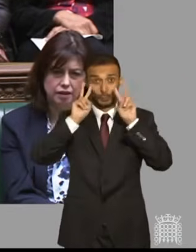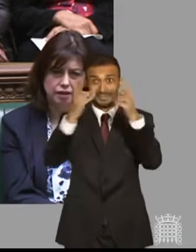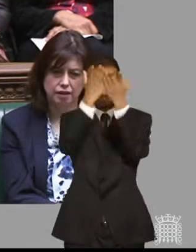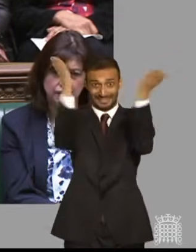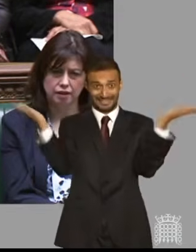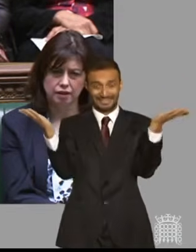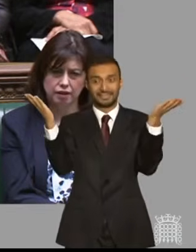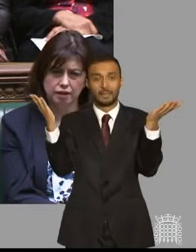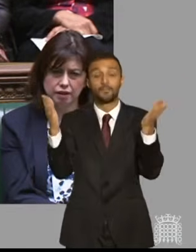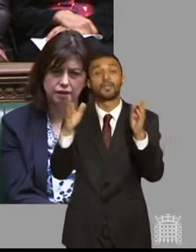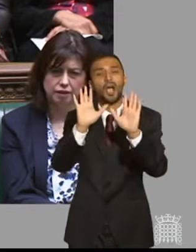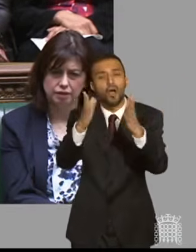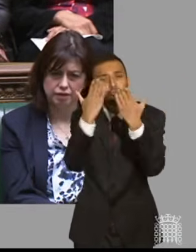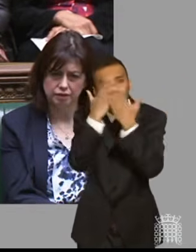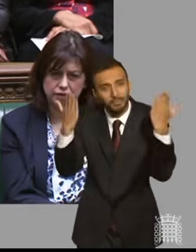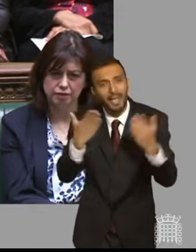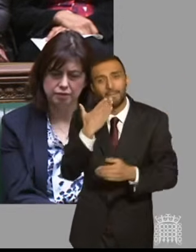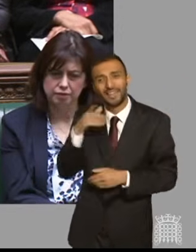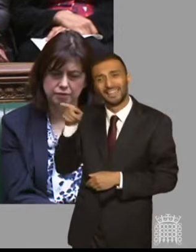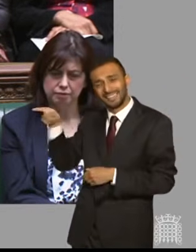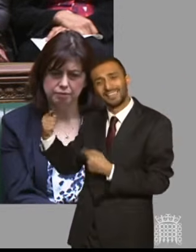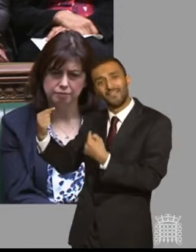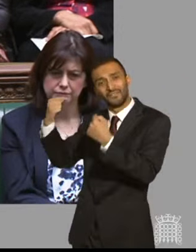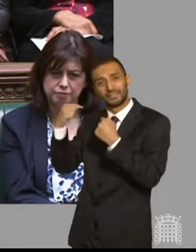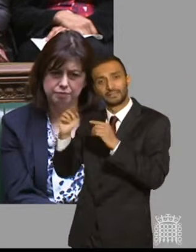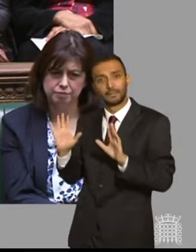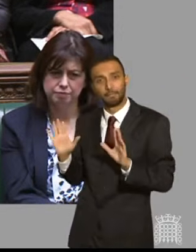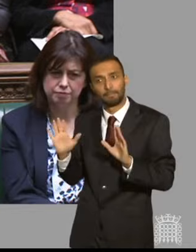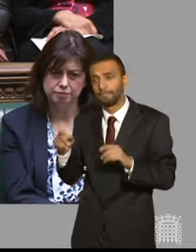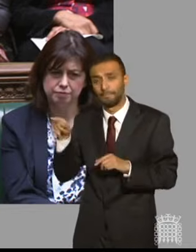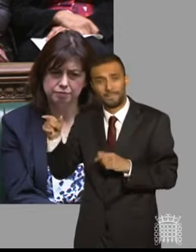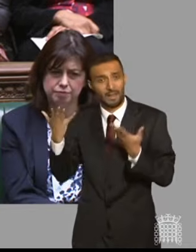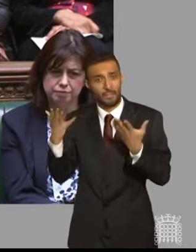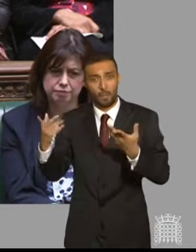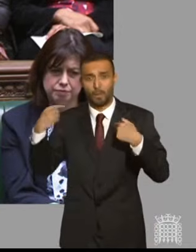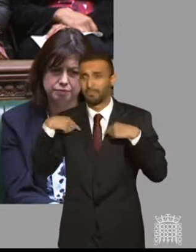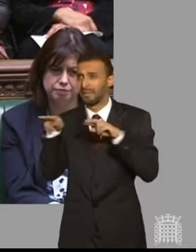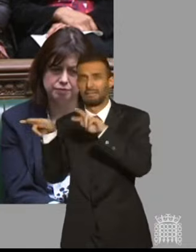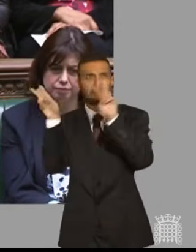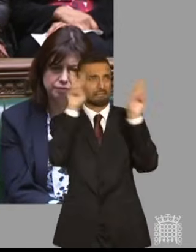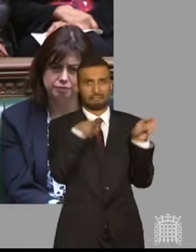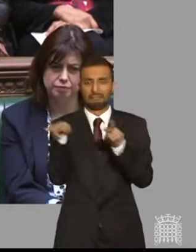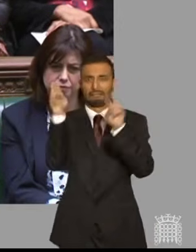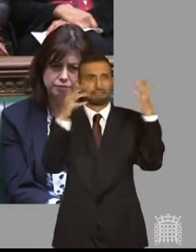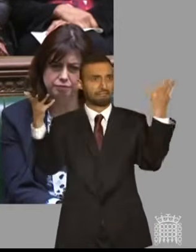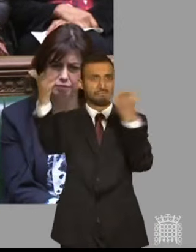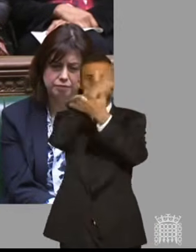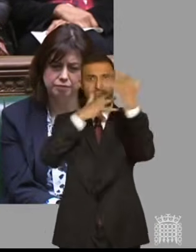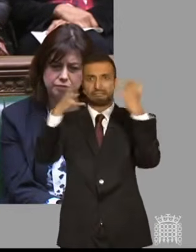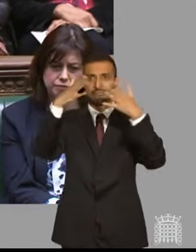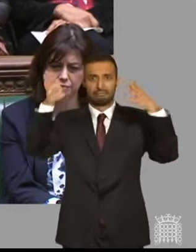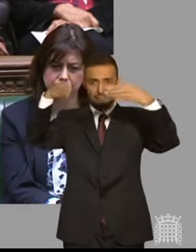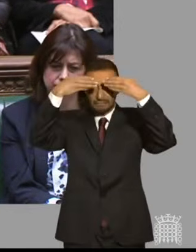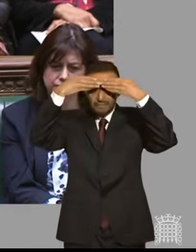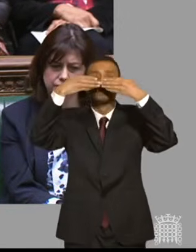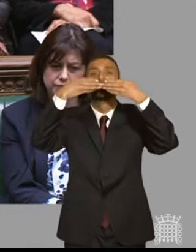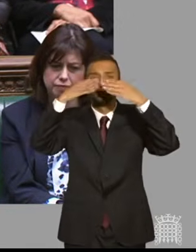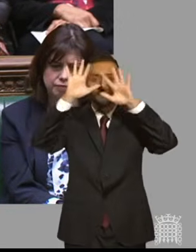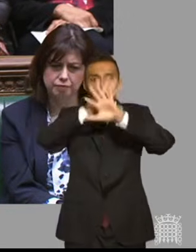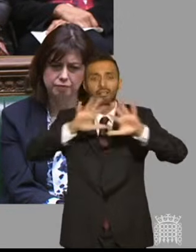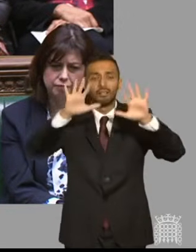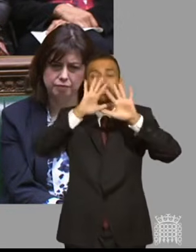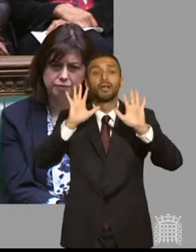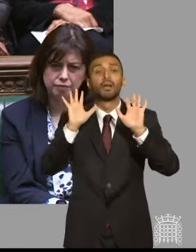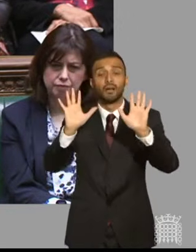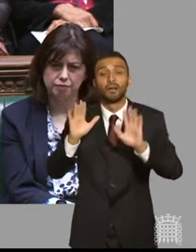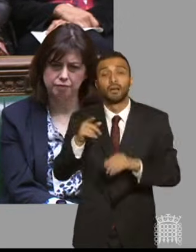Now, I appreciate the inquiry is ongoing, but as the Prime Minister knows, and so do I, so does the whole House, that does not provide a reason why he can't draw a